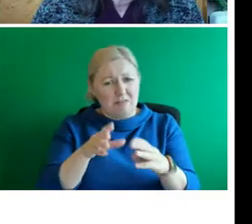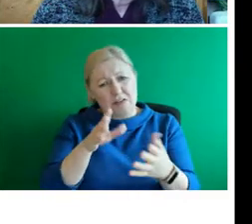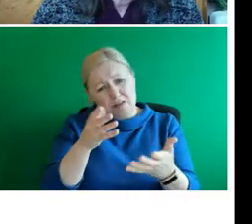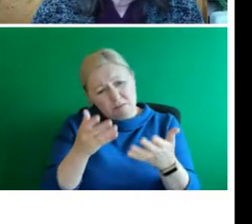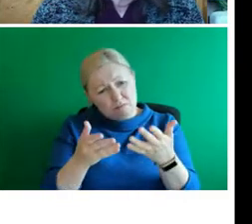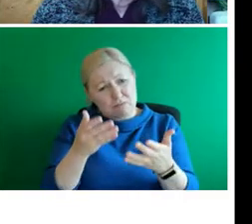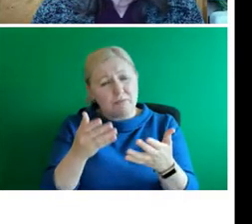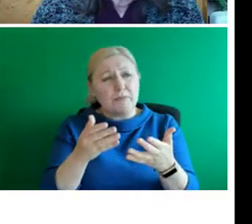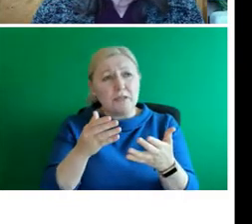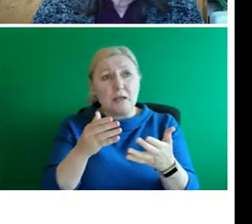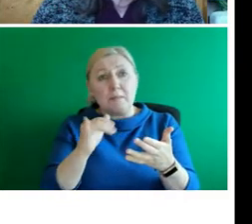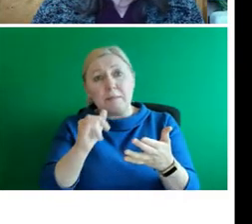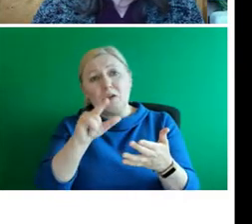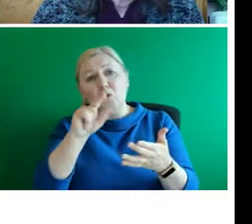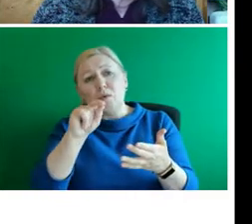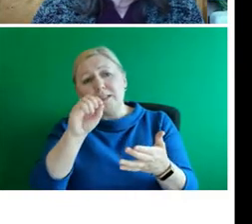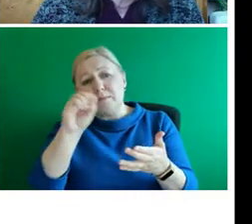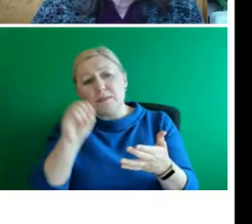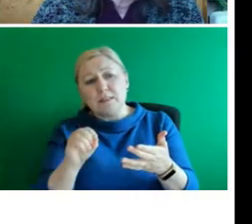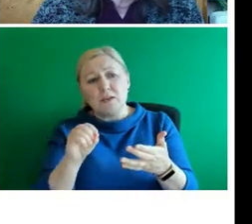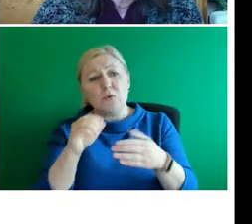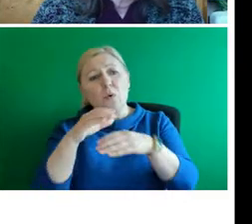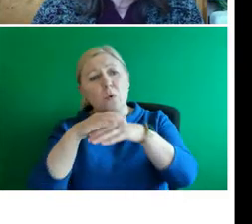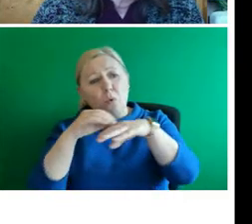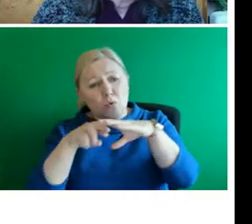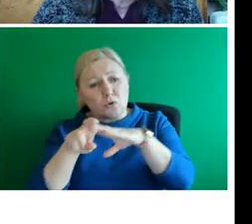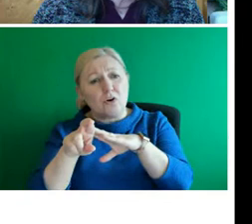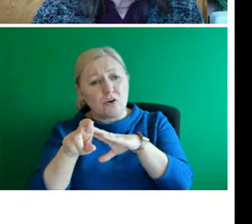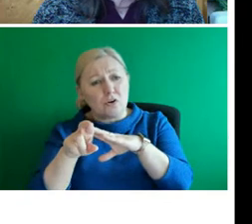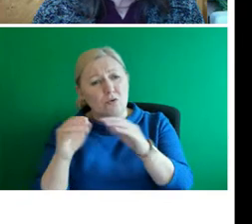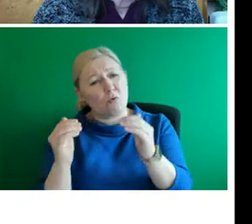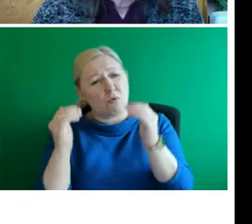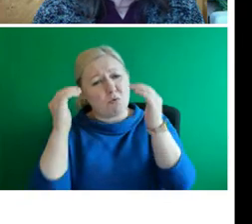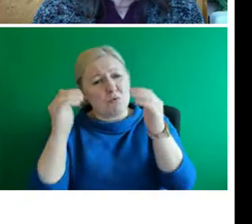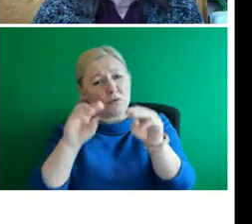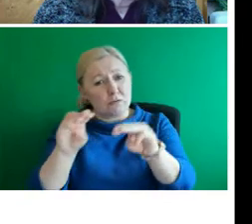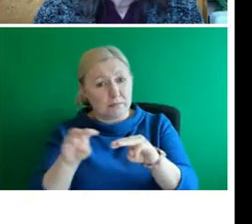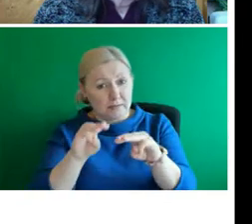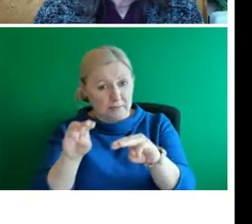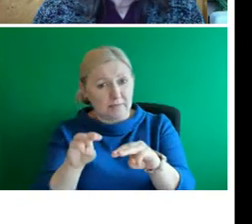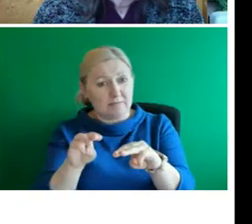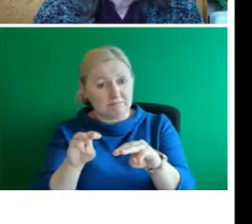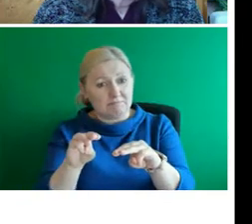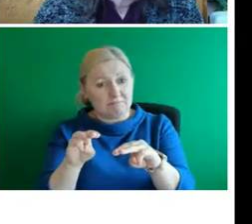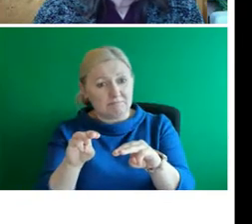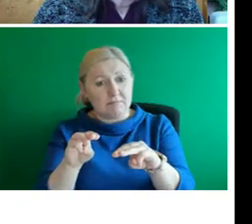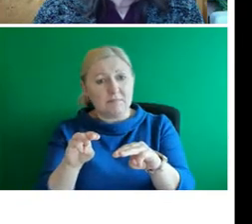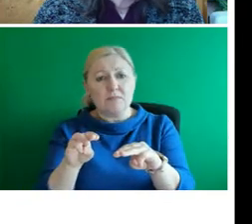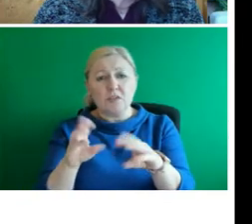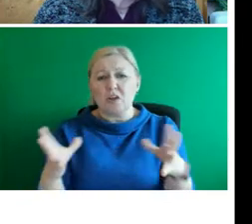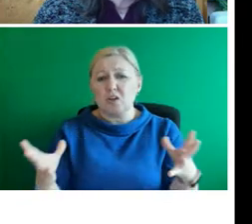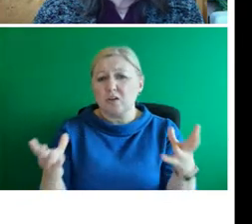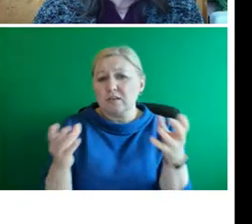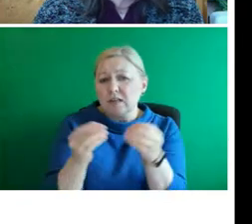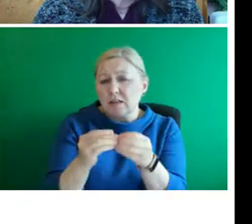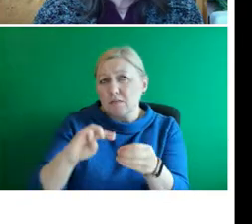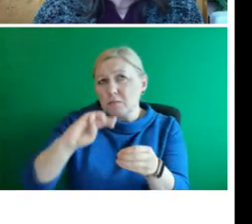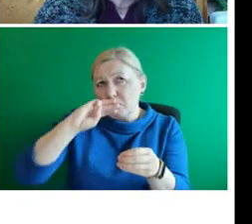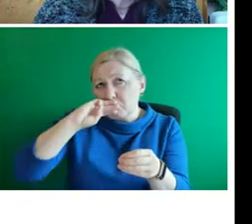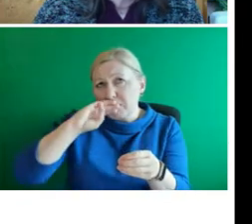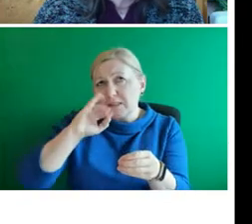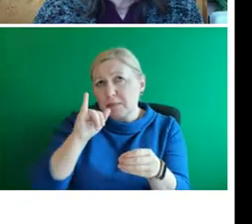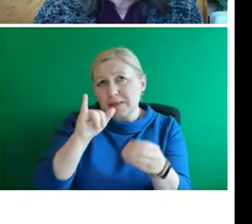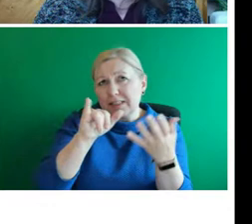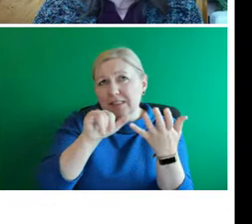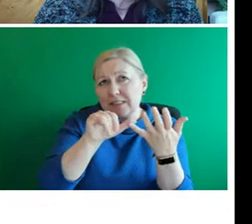are older adults, and there are an estimated just over 600,000 people living with